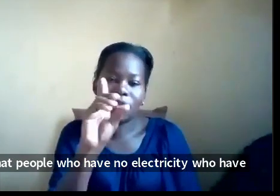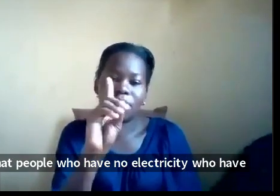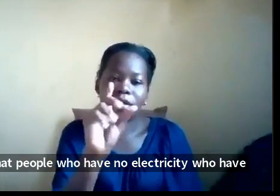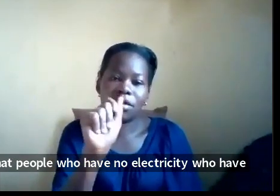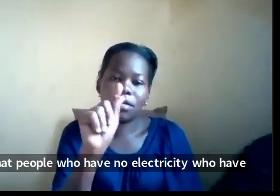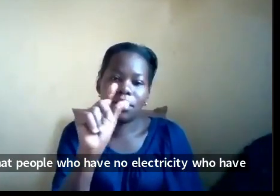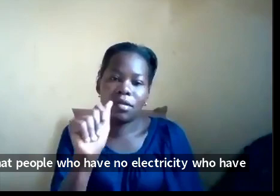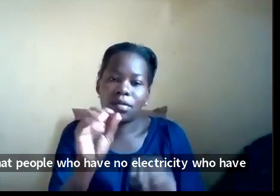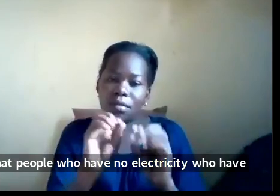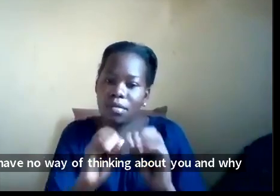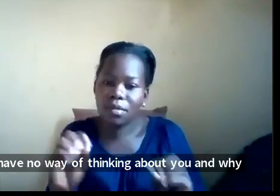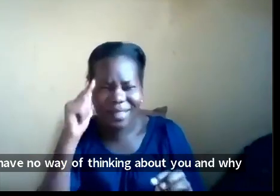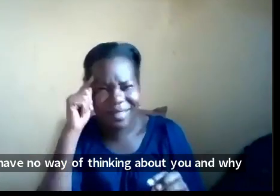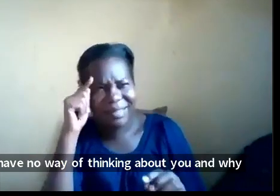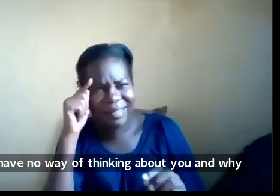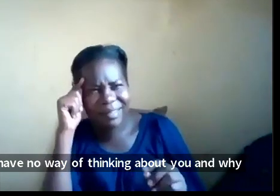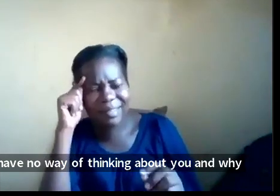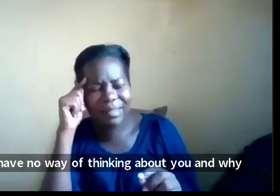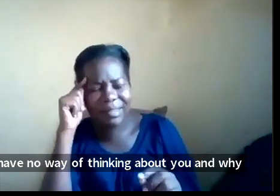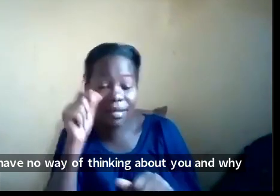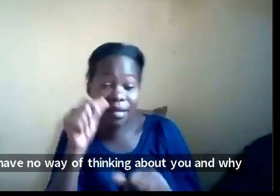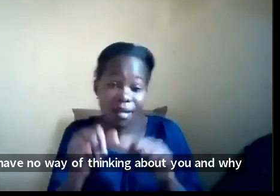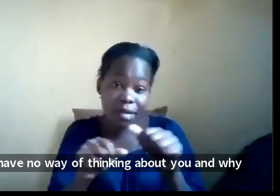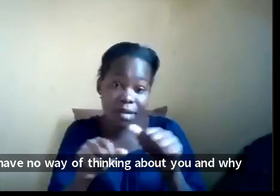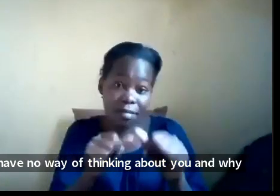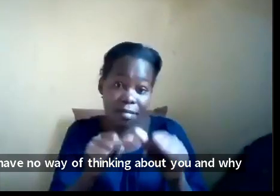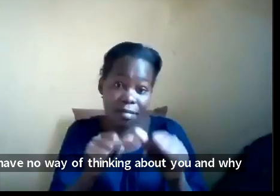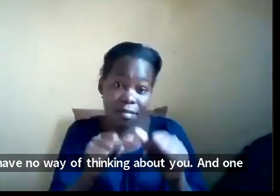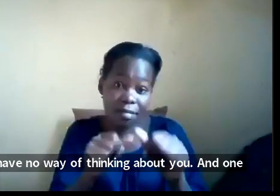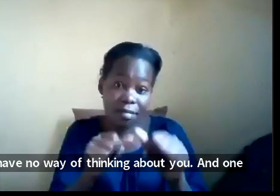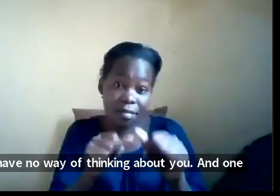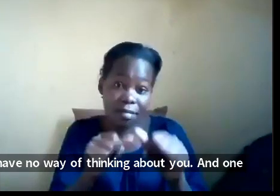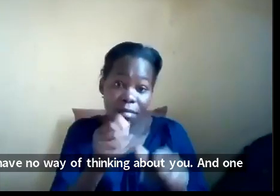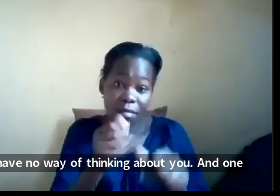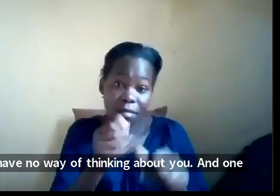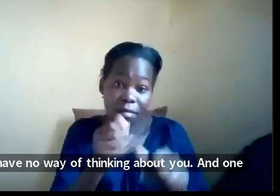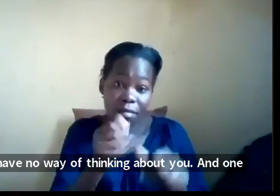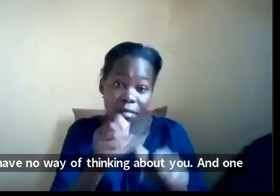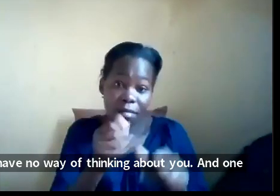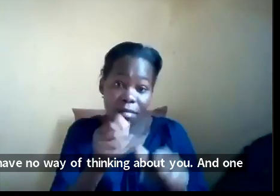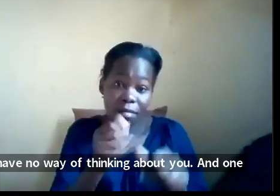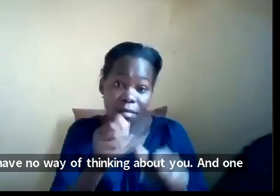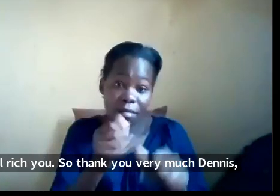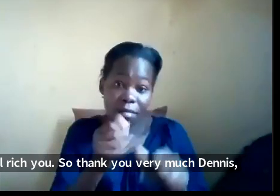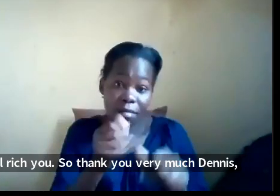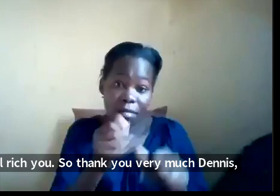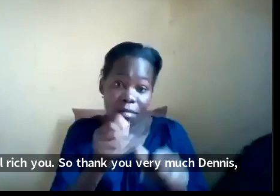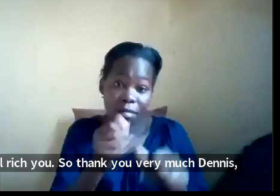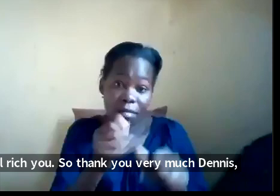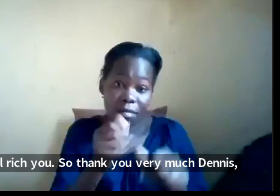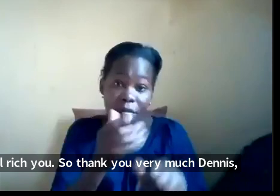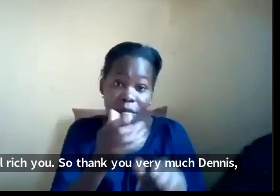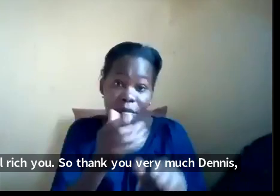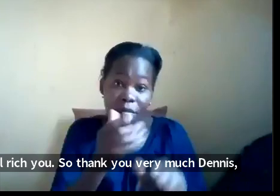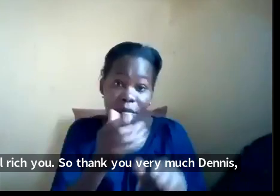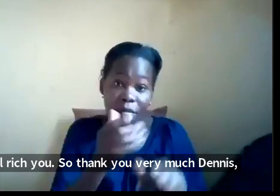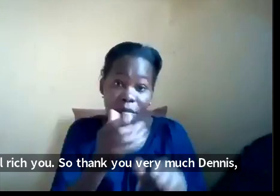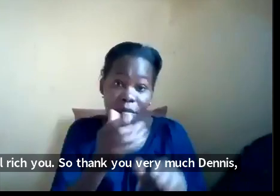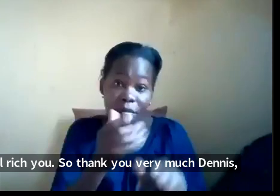you, and one day we shall reach you. So thank you very much, Dennis. Unfortunately, we'll have to drop off for another